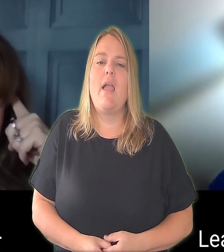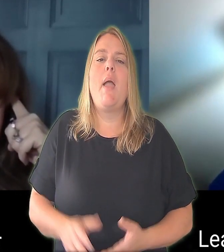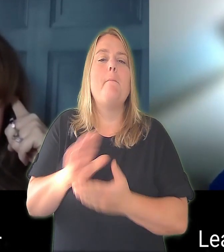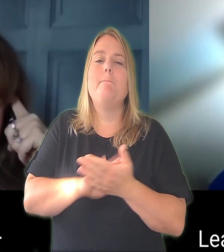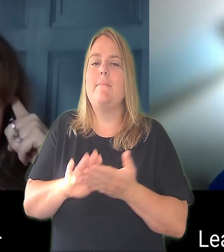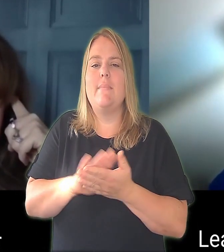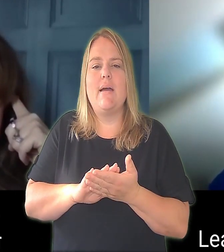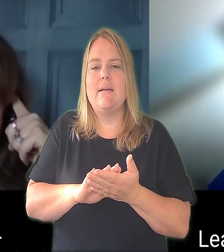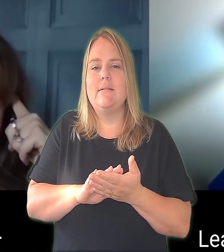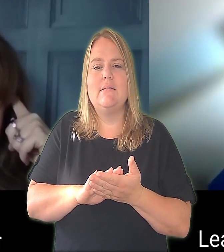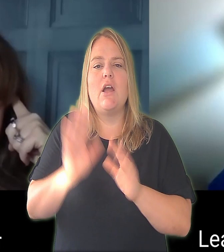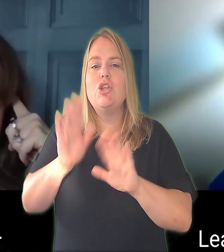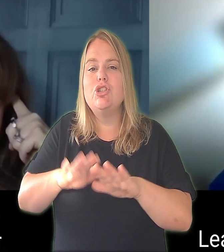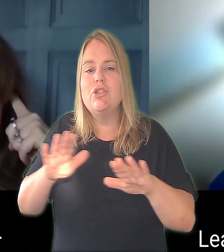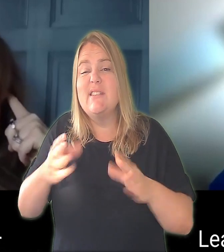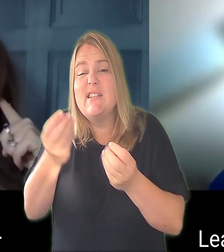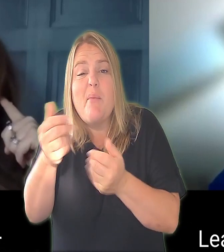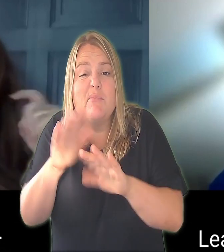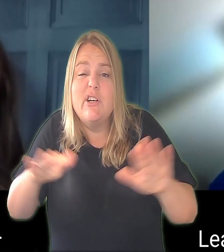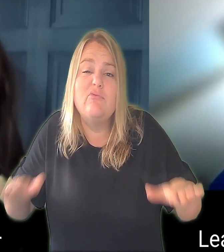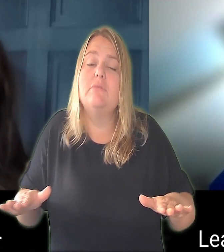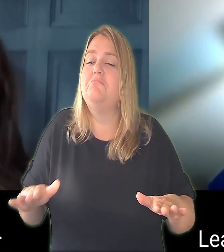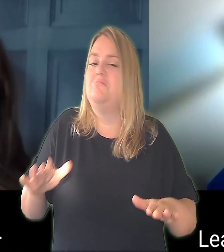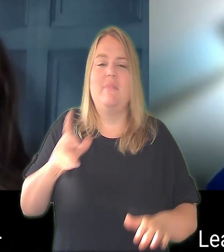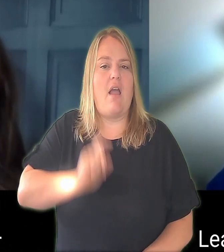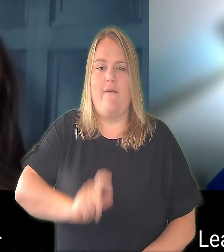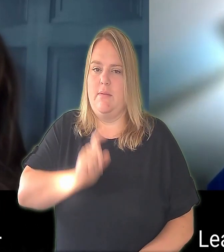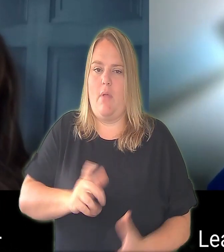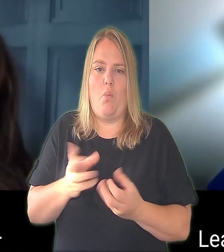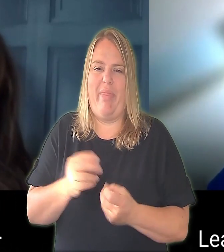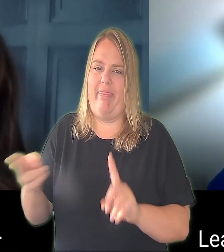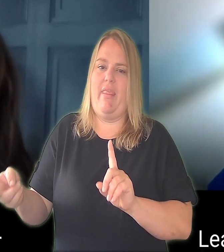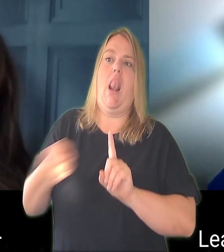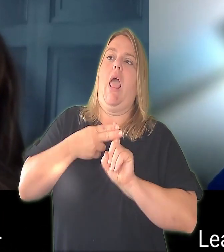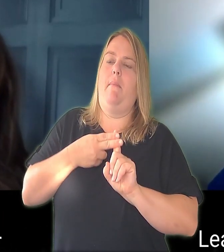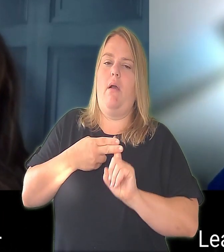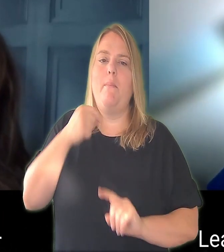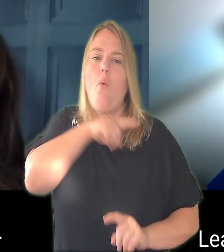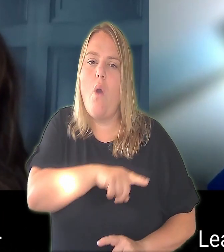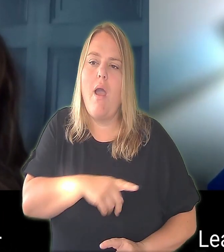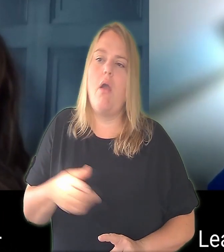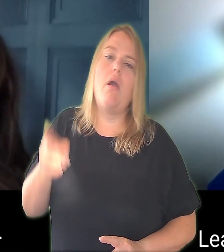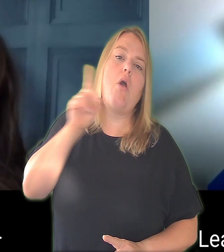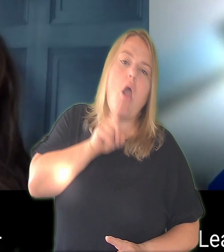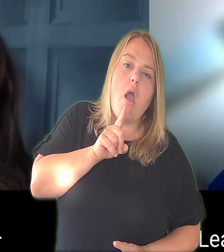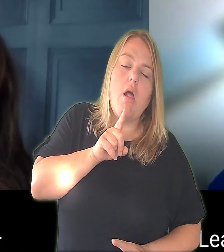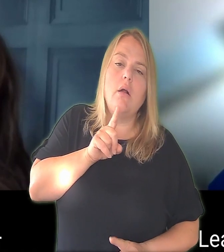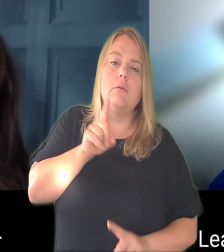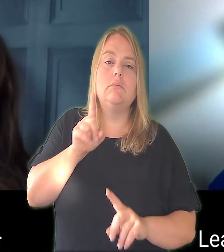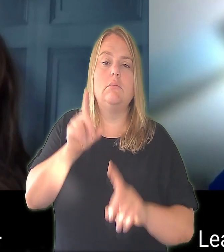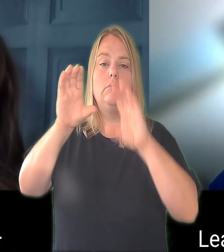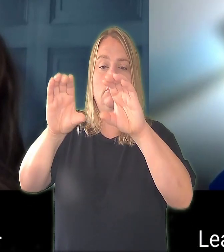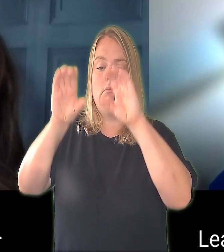that's inclusive. And it also means you're not going to exclude any children who aren't comfortable with the labels boy or girl. So you can include that in